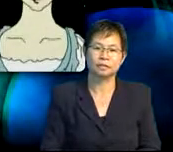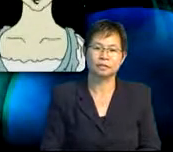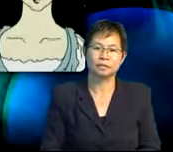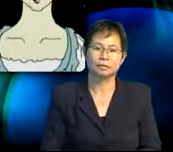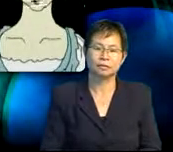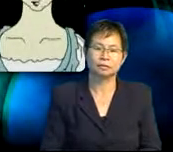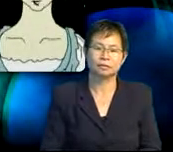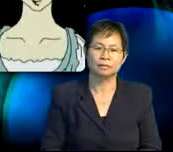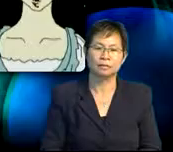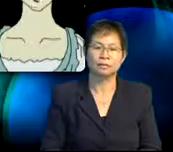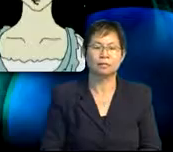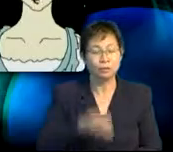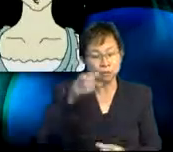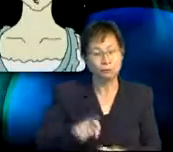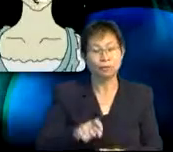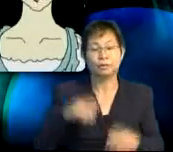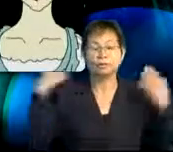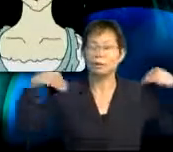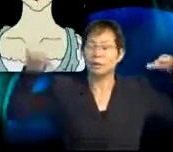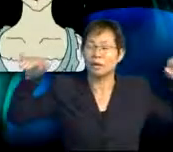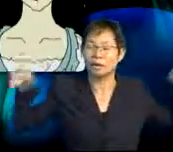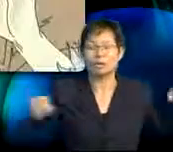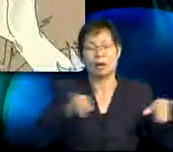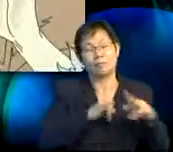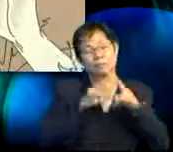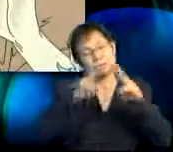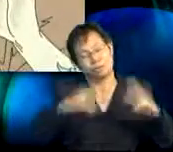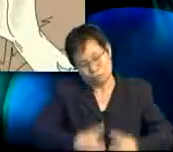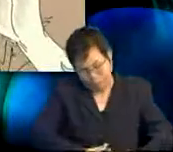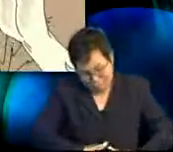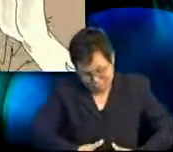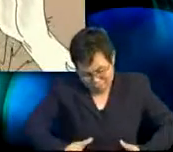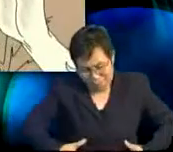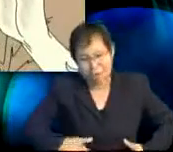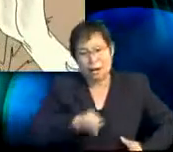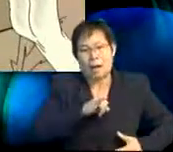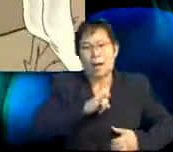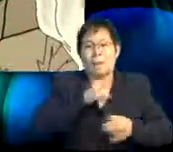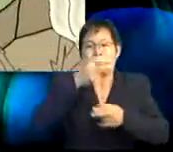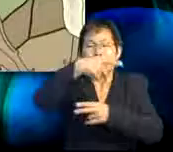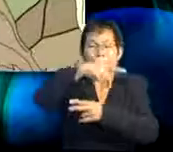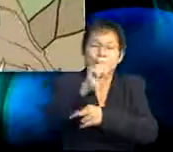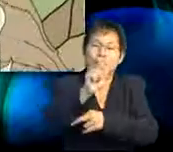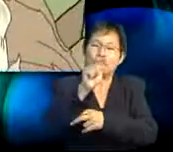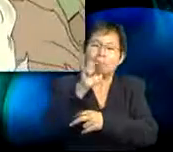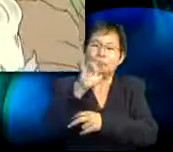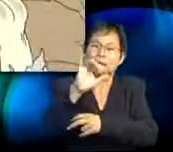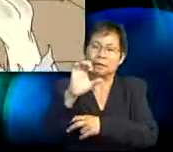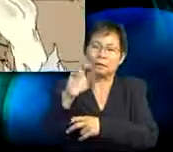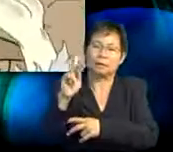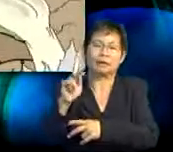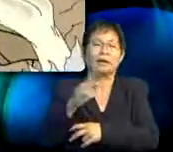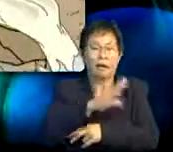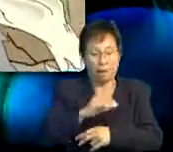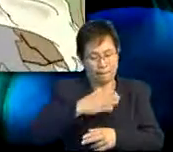You must be an angel. I was so hungry. I'm Patrick. And I'm Marie,